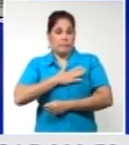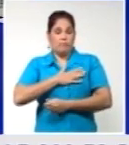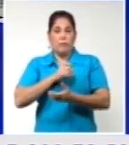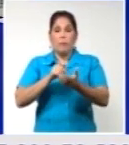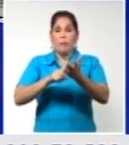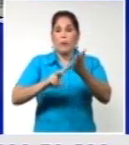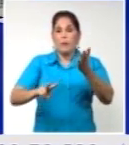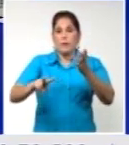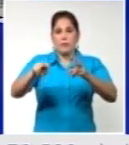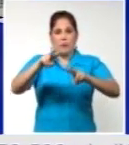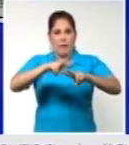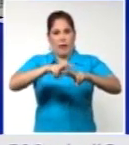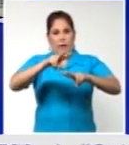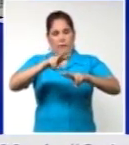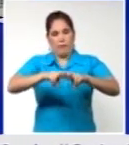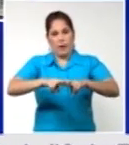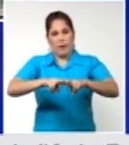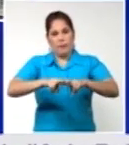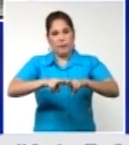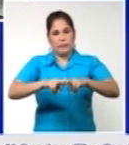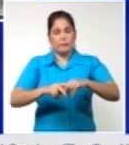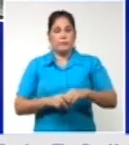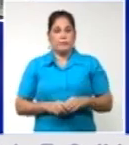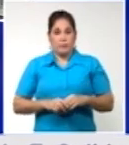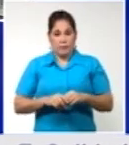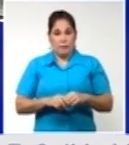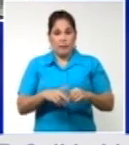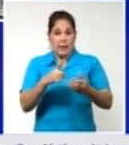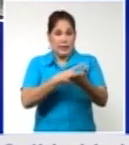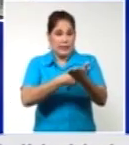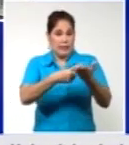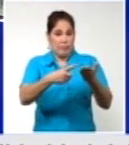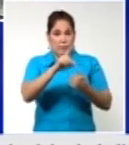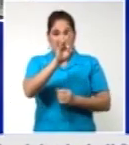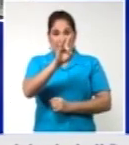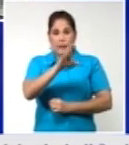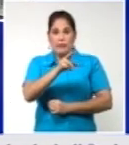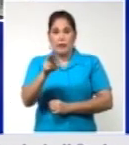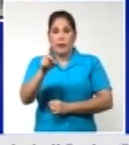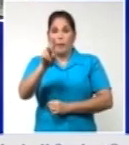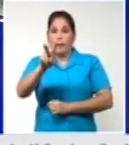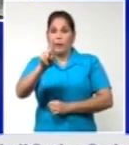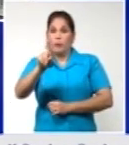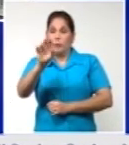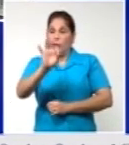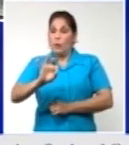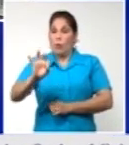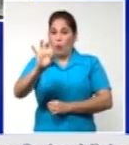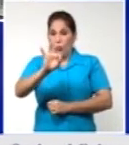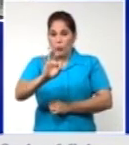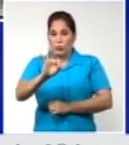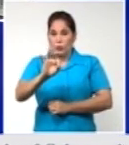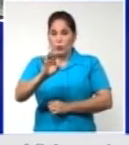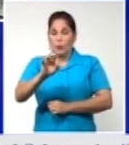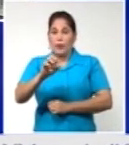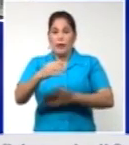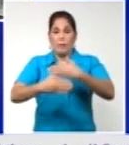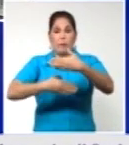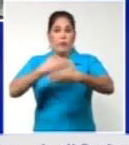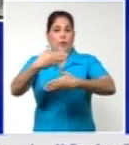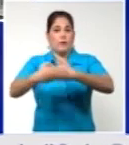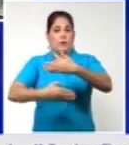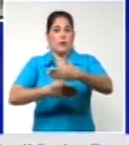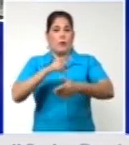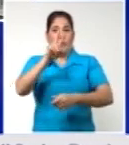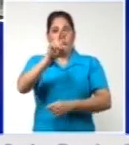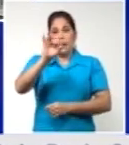provinces. As you can see, highlighted in red on the pie chart, the highest percentage of samples studied were from